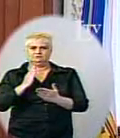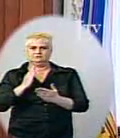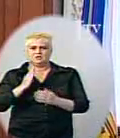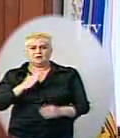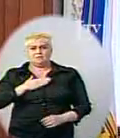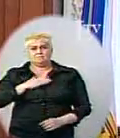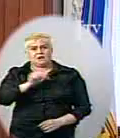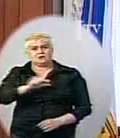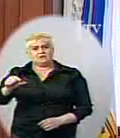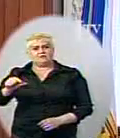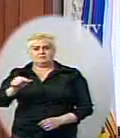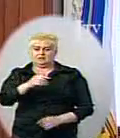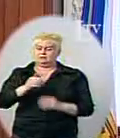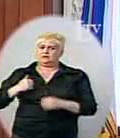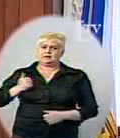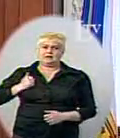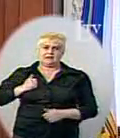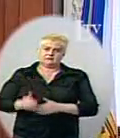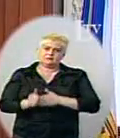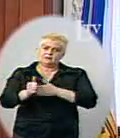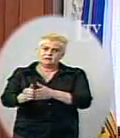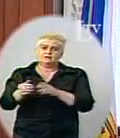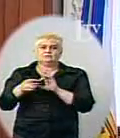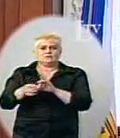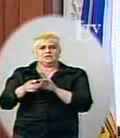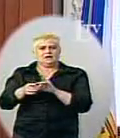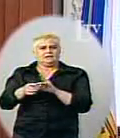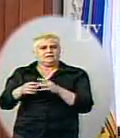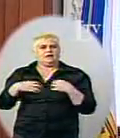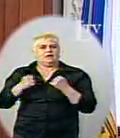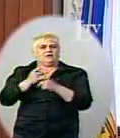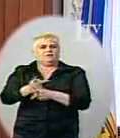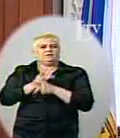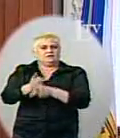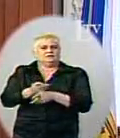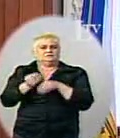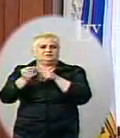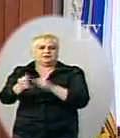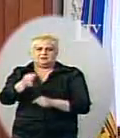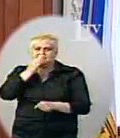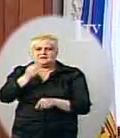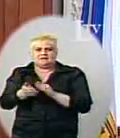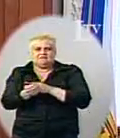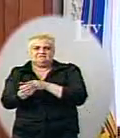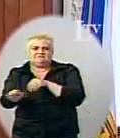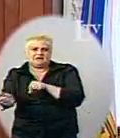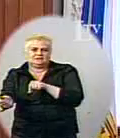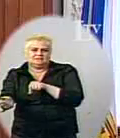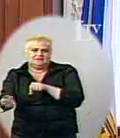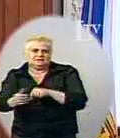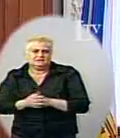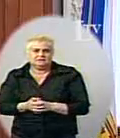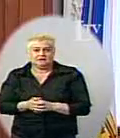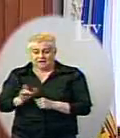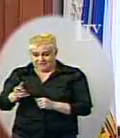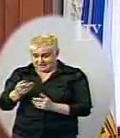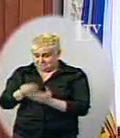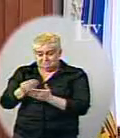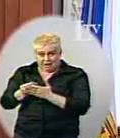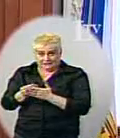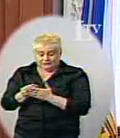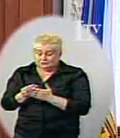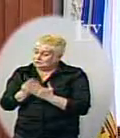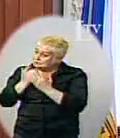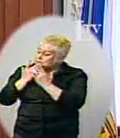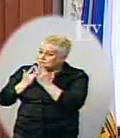the effective management of health care spending, ensuring that precious dollars are spent where they are